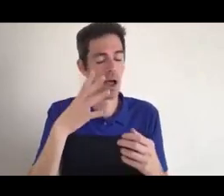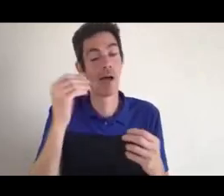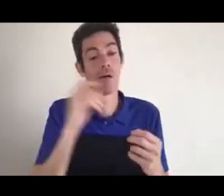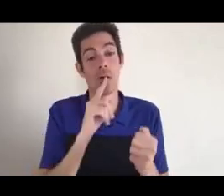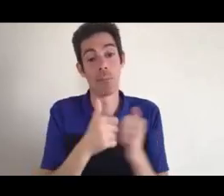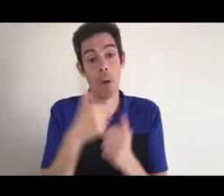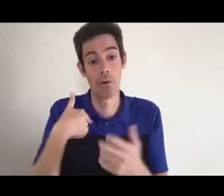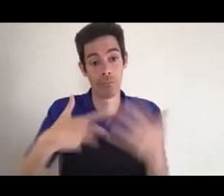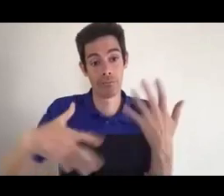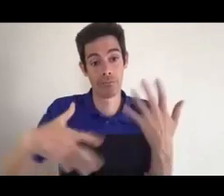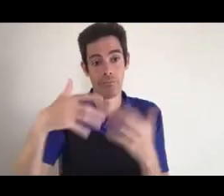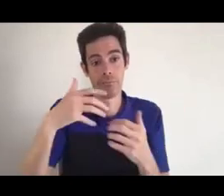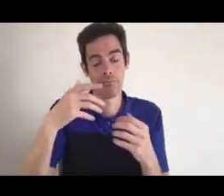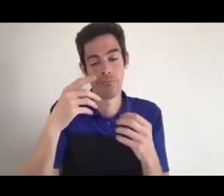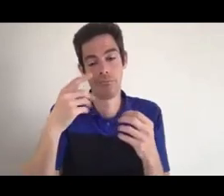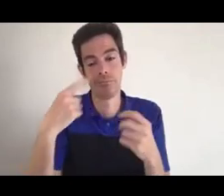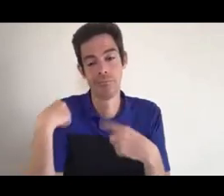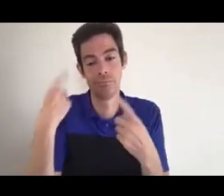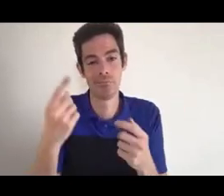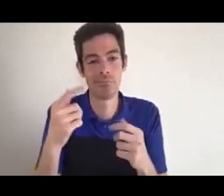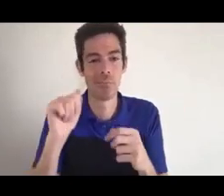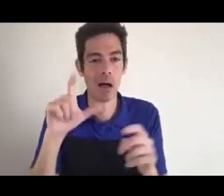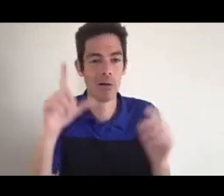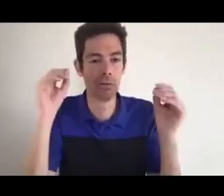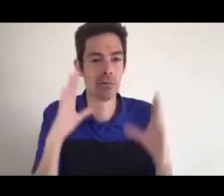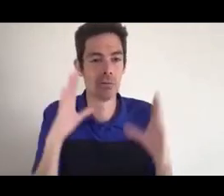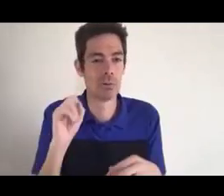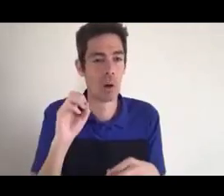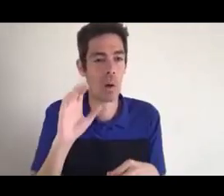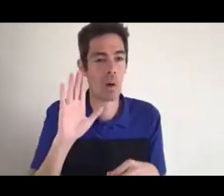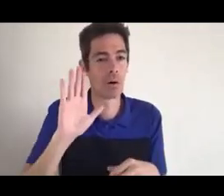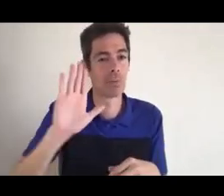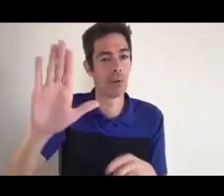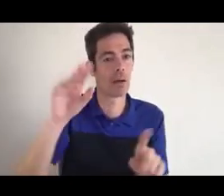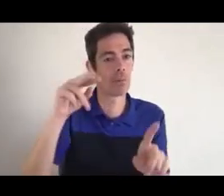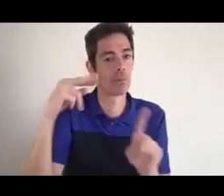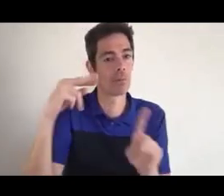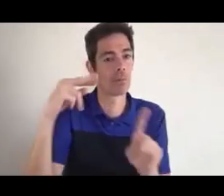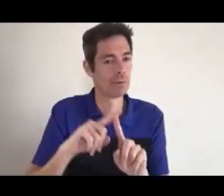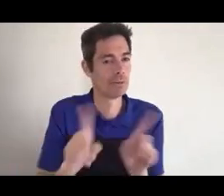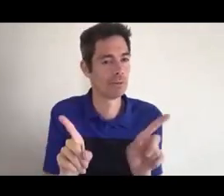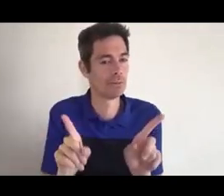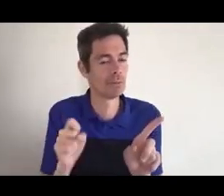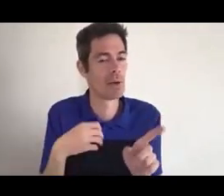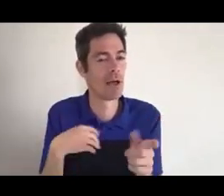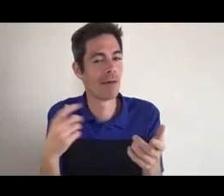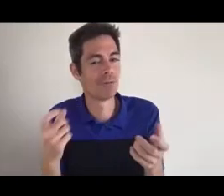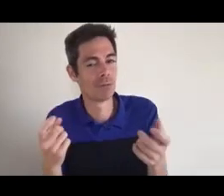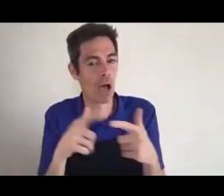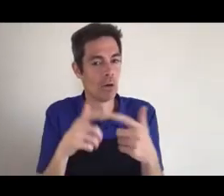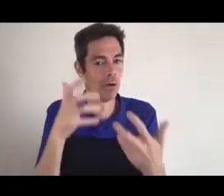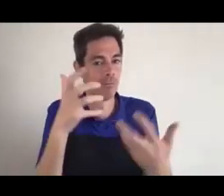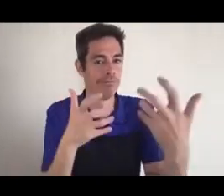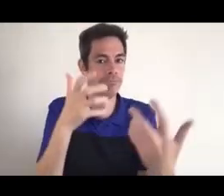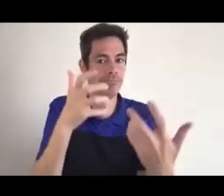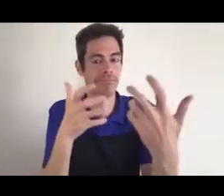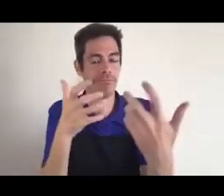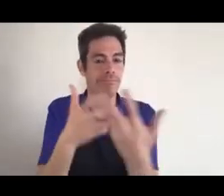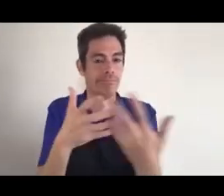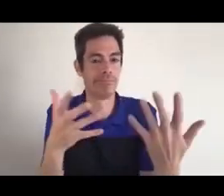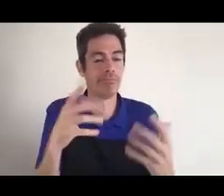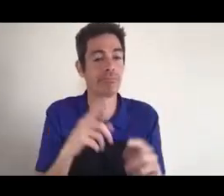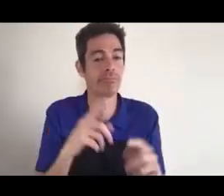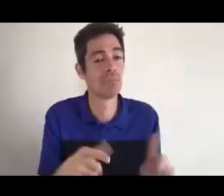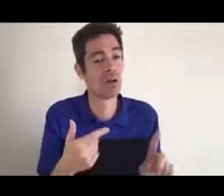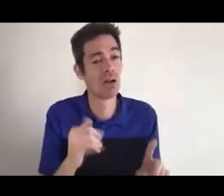San Diego, and most of the time I've been socializing with other ASL teachers, and there are different